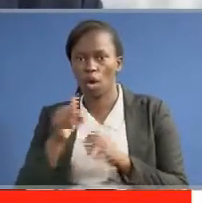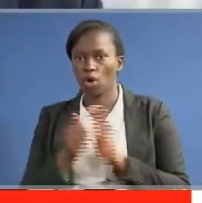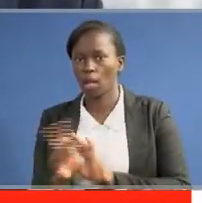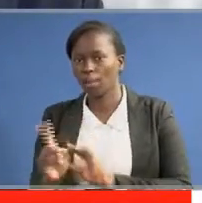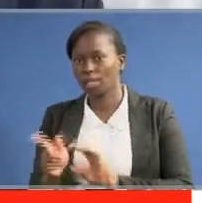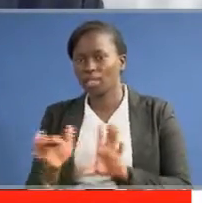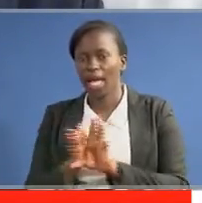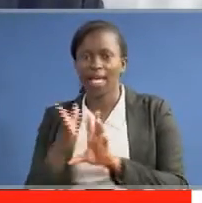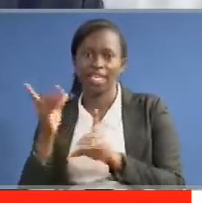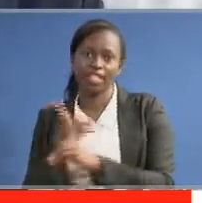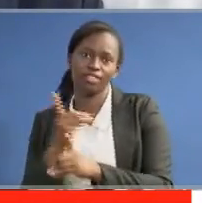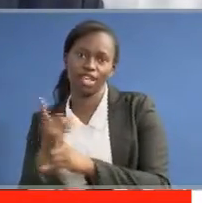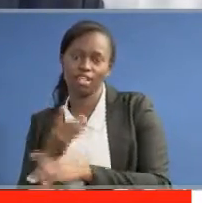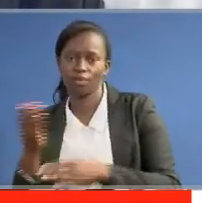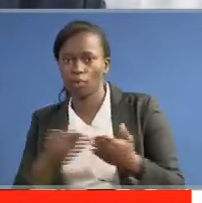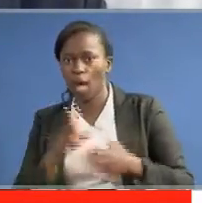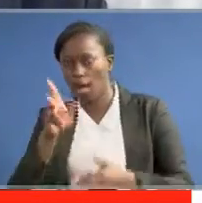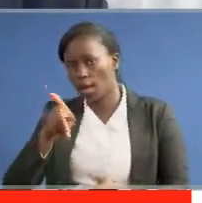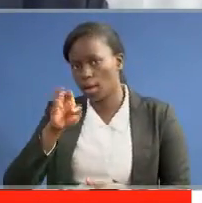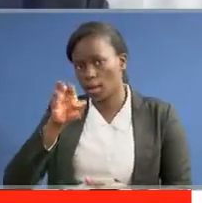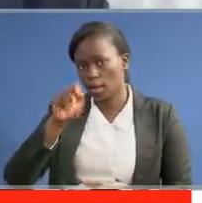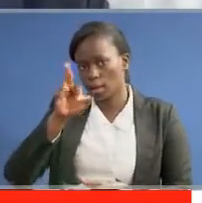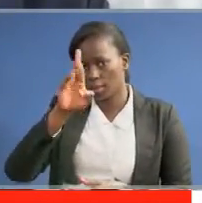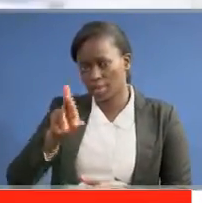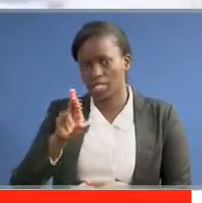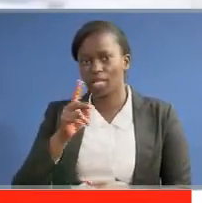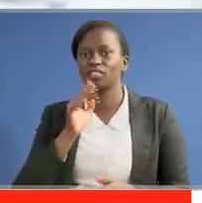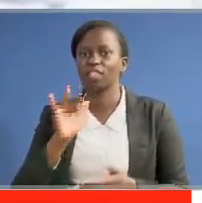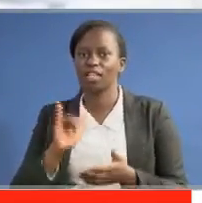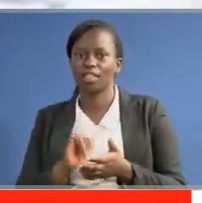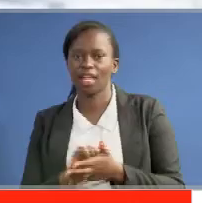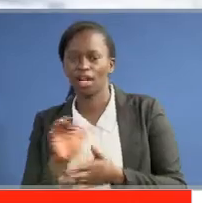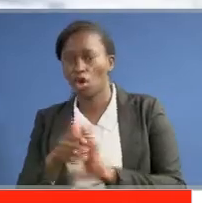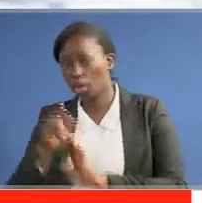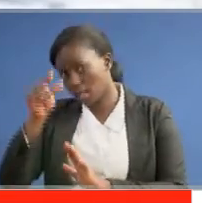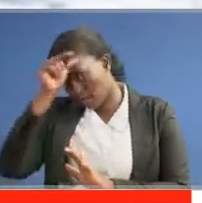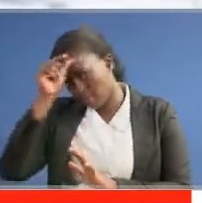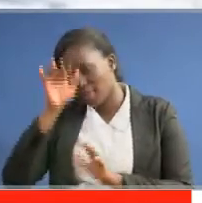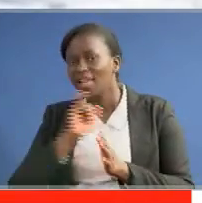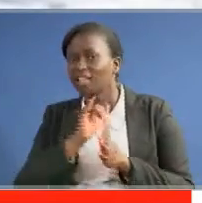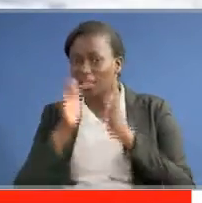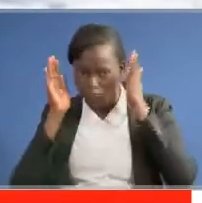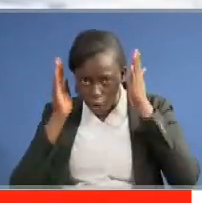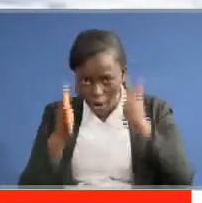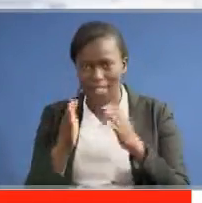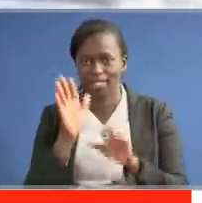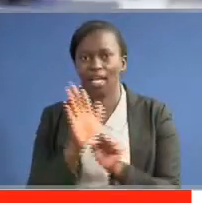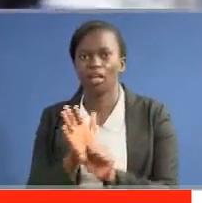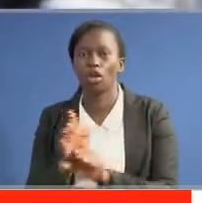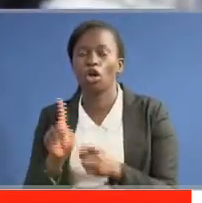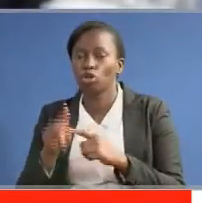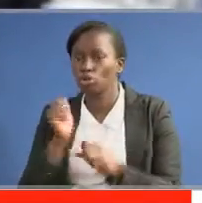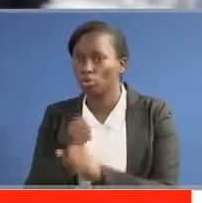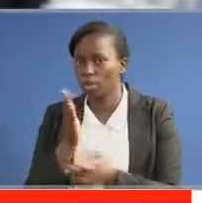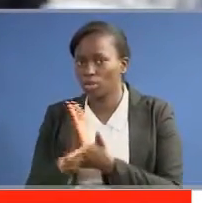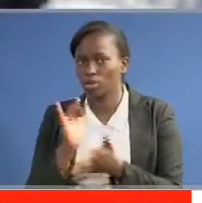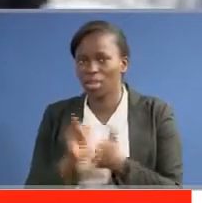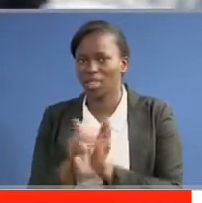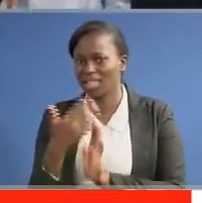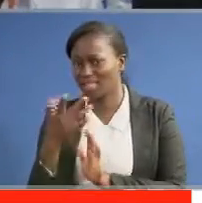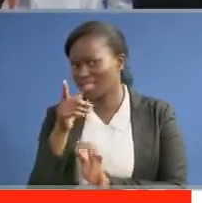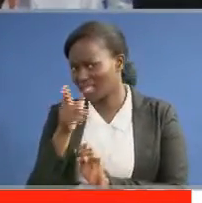wa viwanda na biashara Peter Munya amedhibitisha kuwa serikali iko makini sana kuhakikisha kuwa